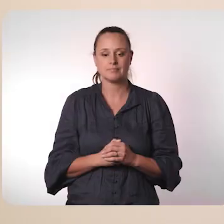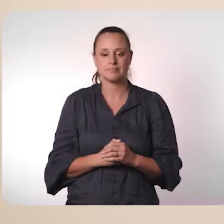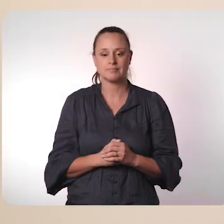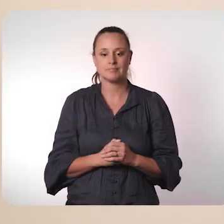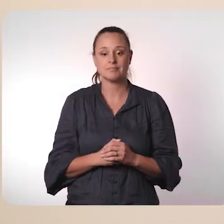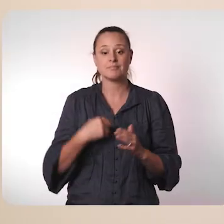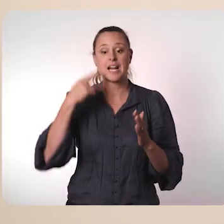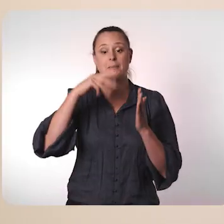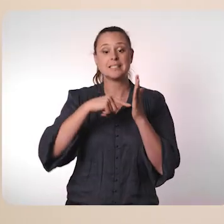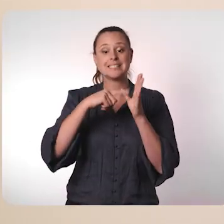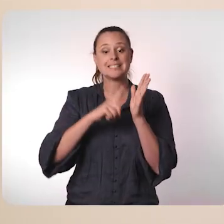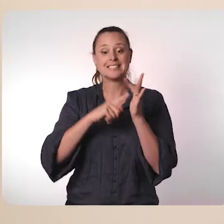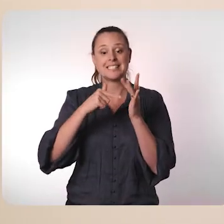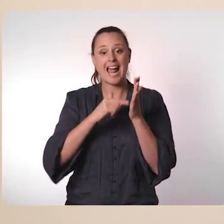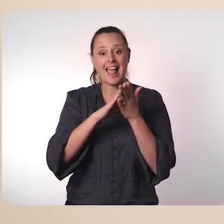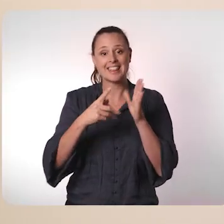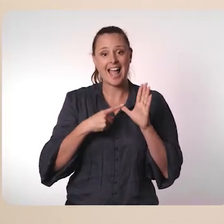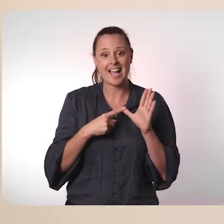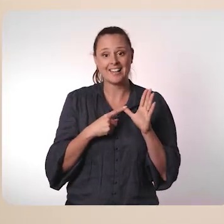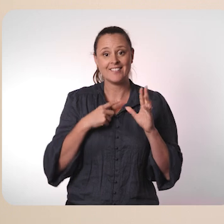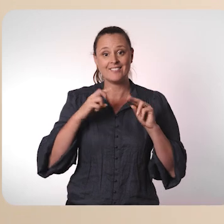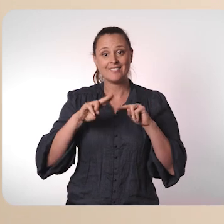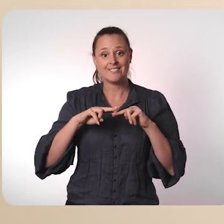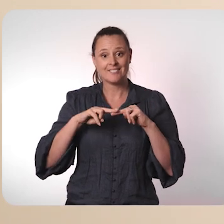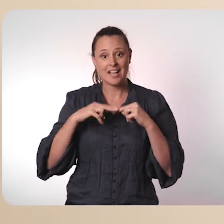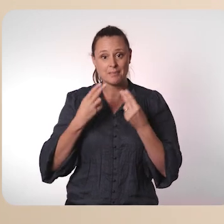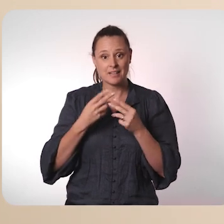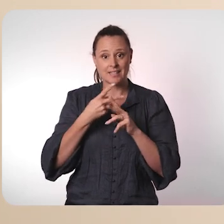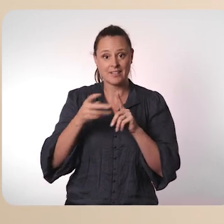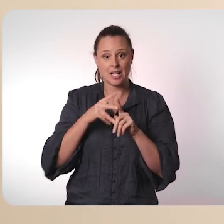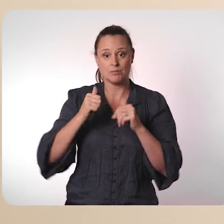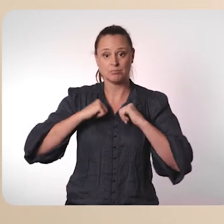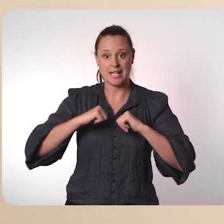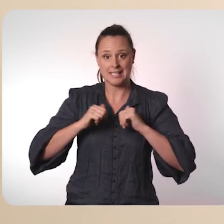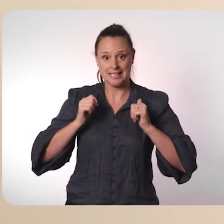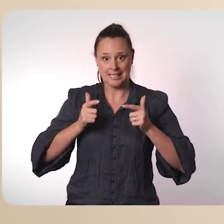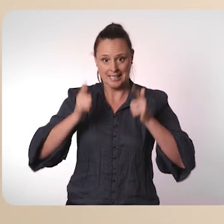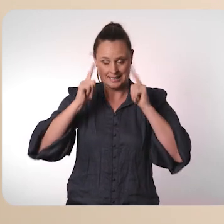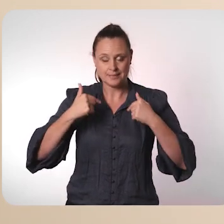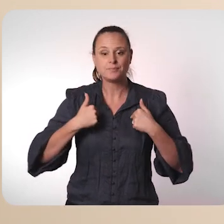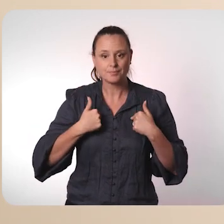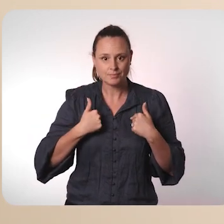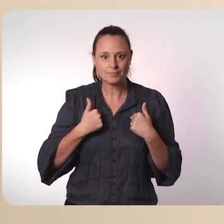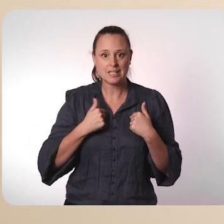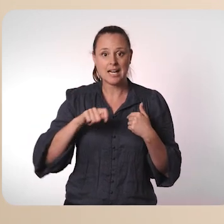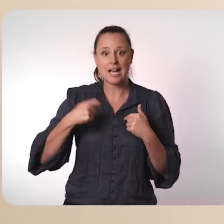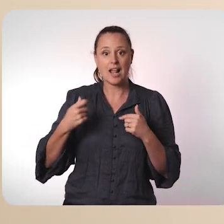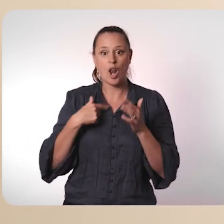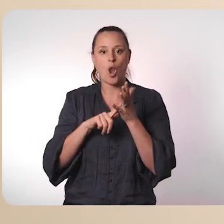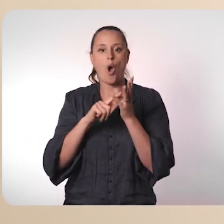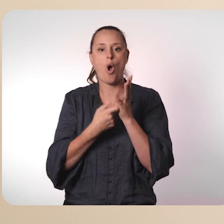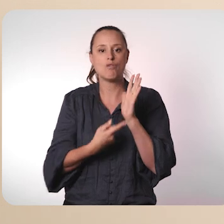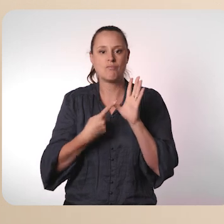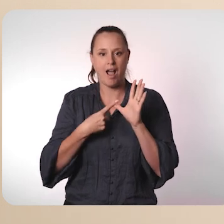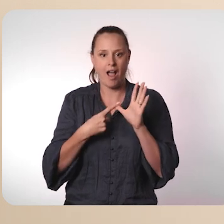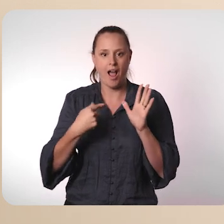Hi, my name's Talitha. I'm the Family Violence Disability Practice Leader. My name's Laura. My pronouns are she and her, and I'm very